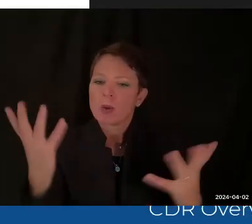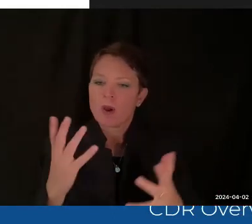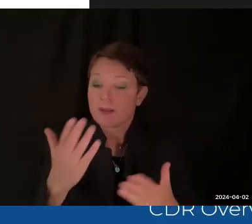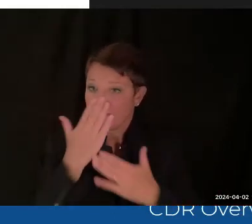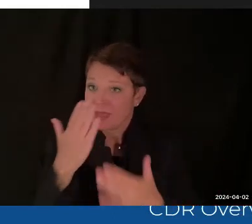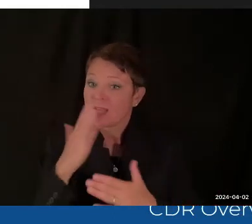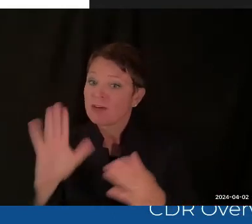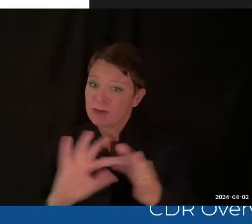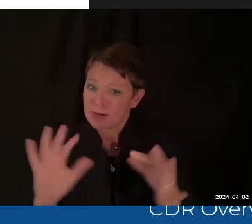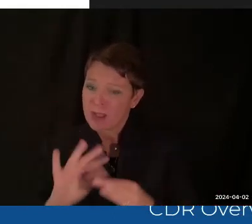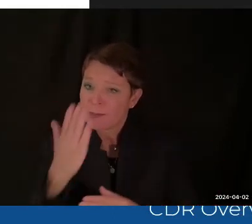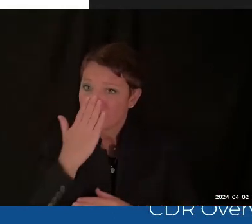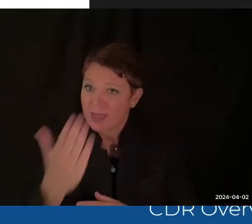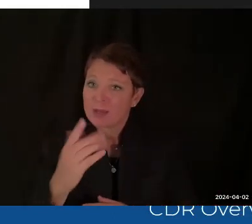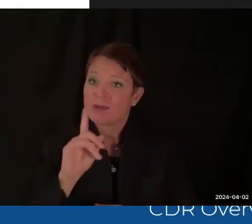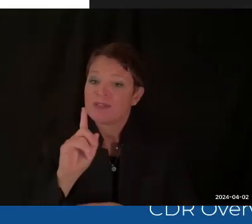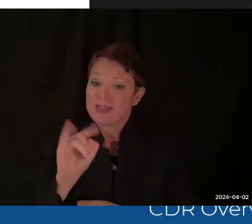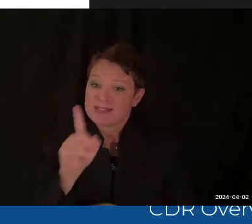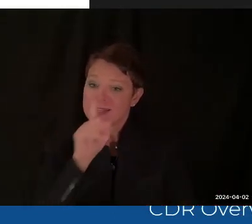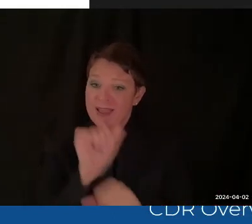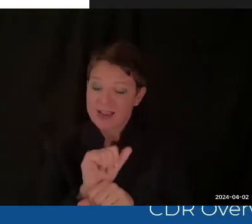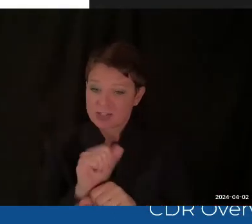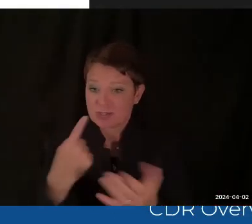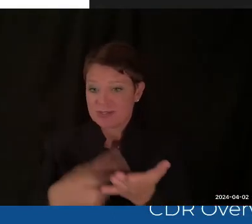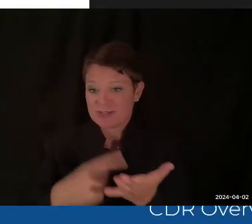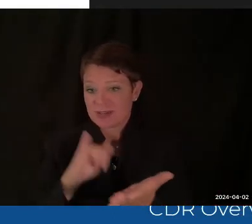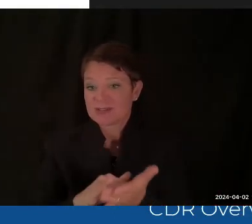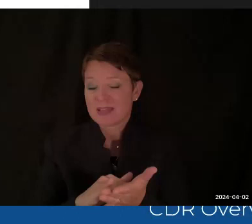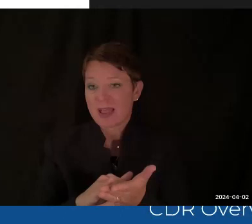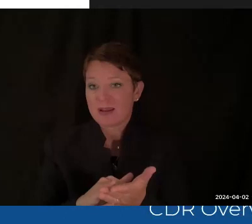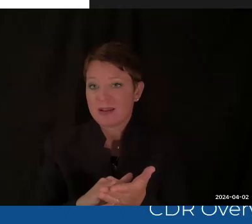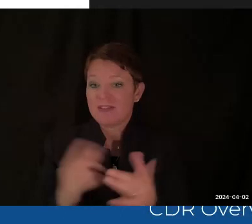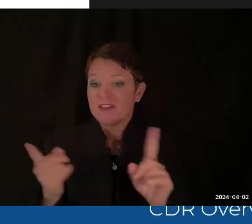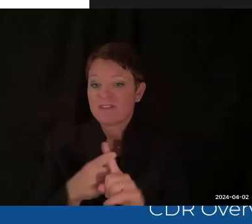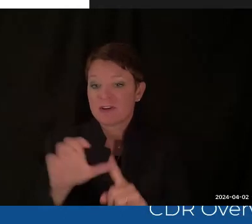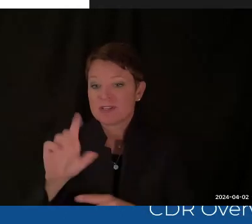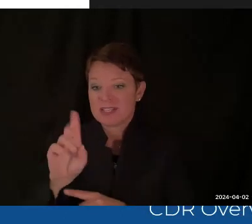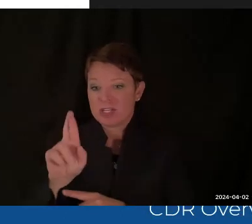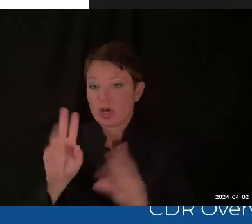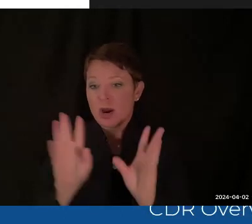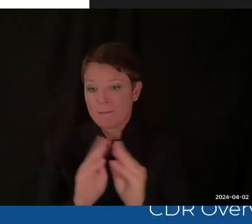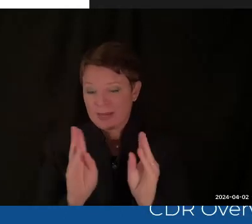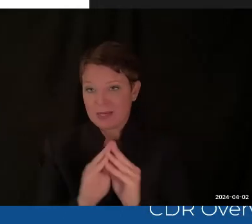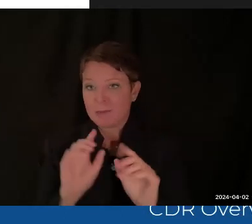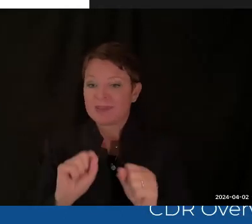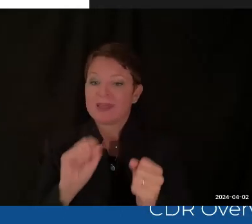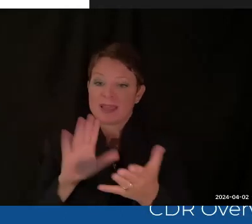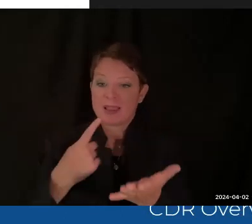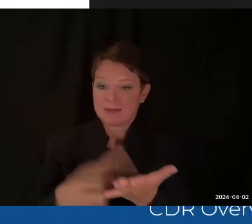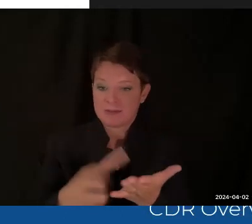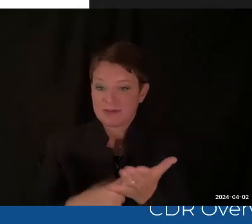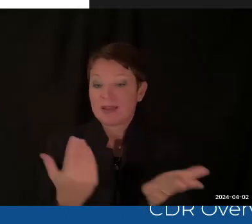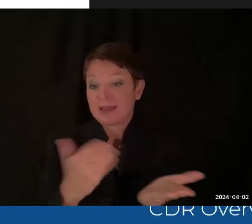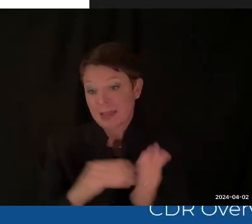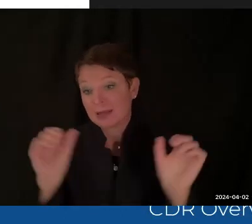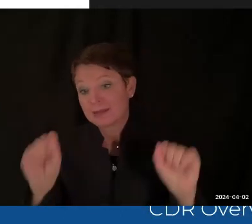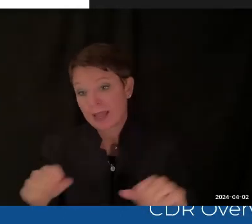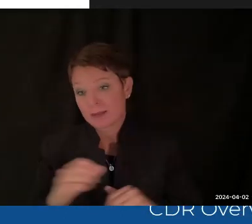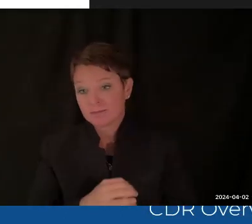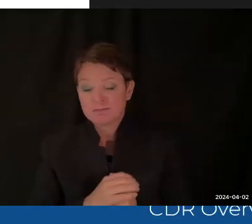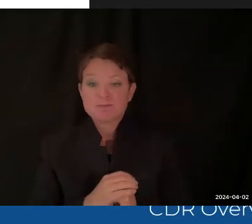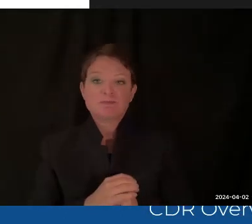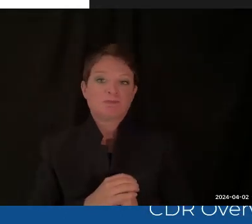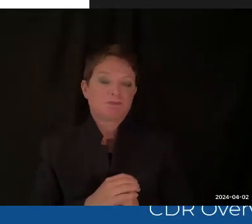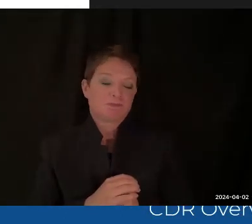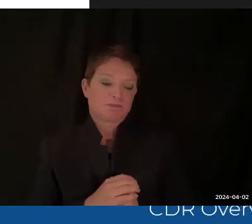Thank you for your comments. They actually did address that in the first CDR meeting, but they can address it in this meeting also.